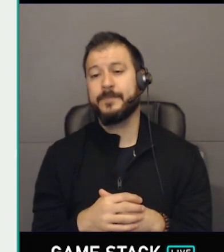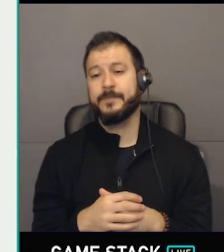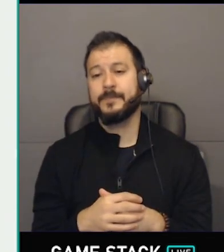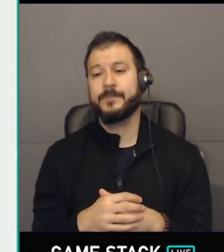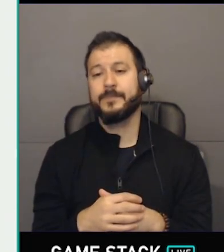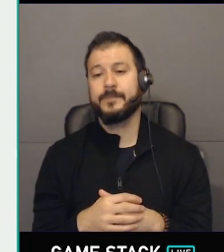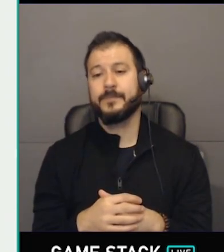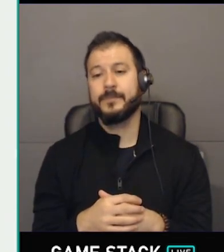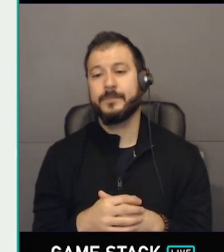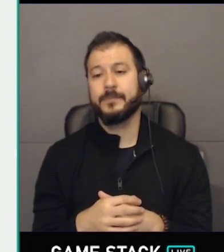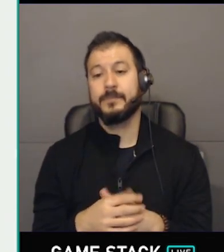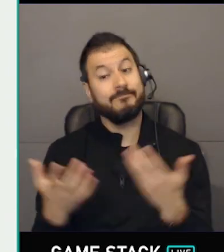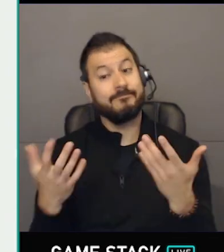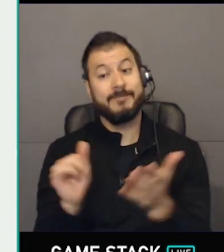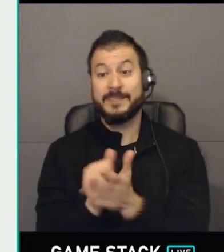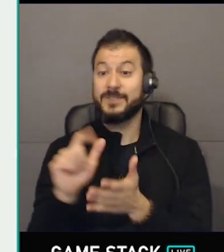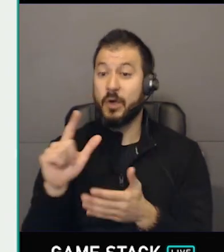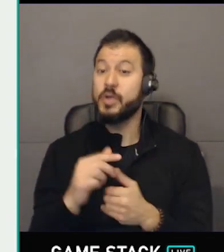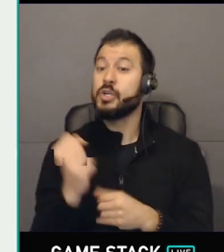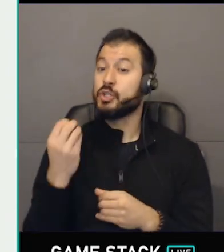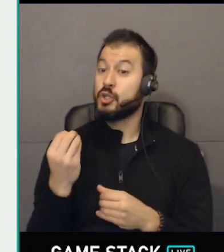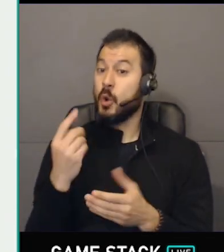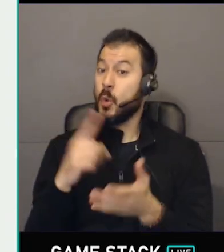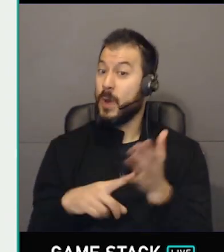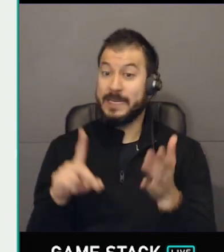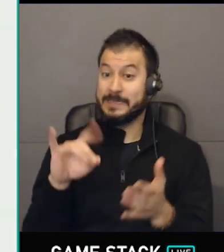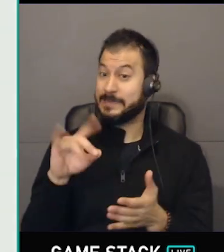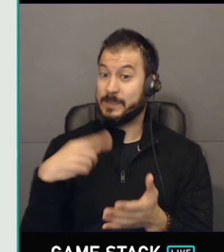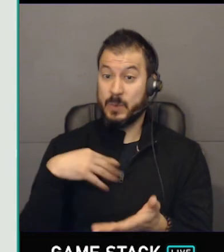And with that, we're at the end. So what did we learn today?